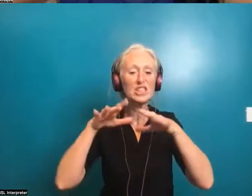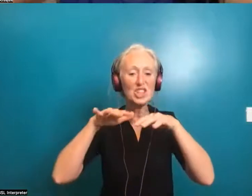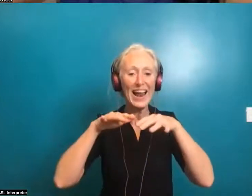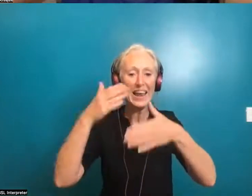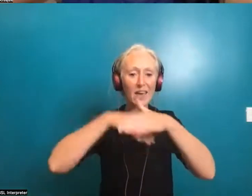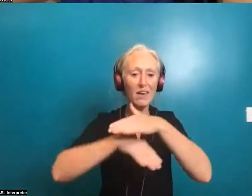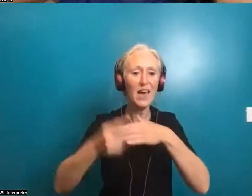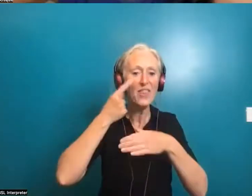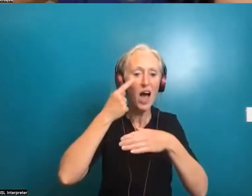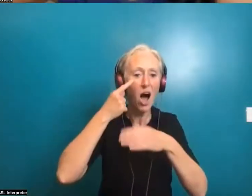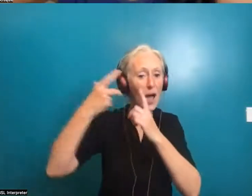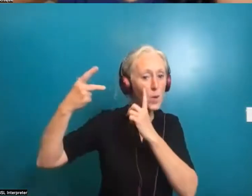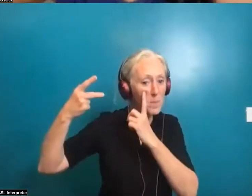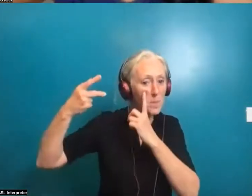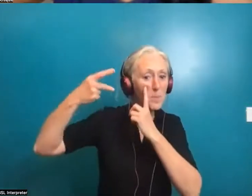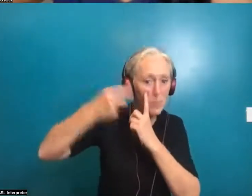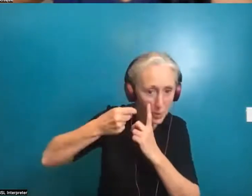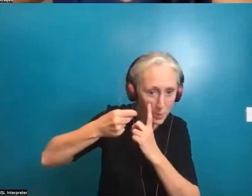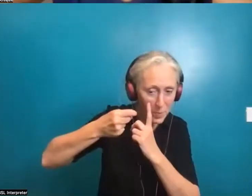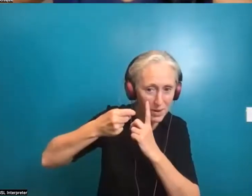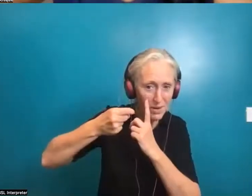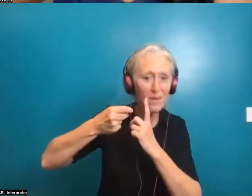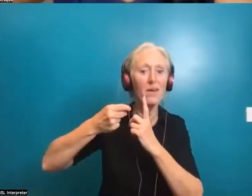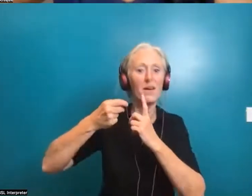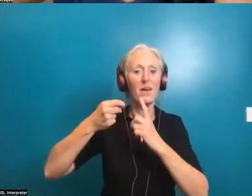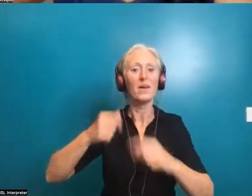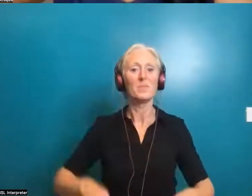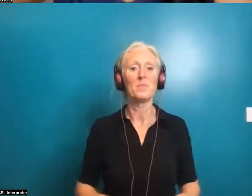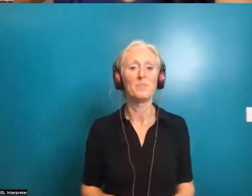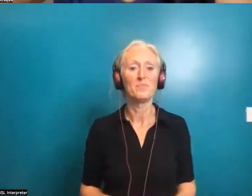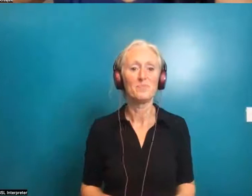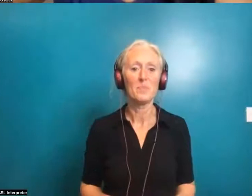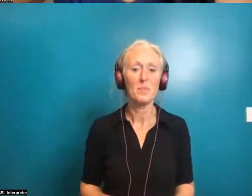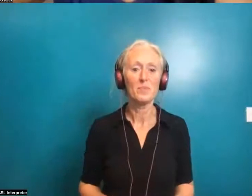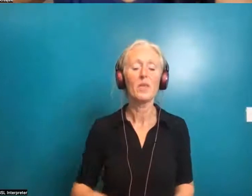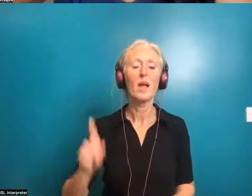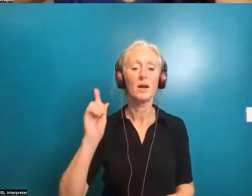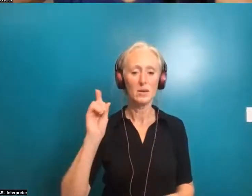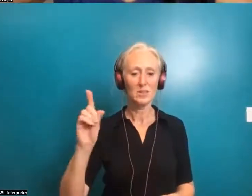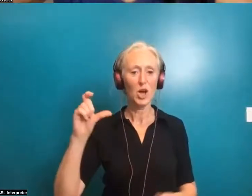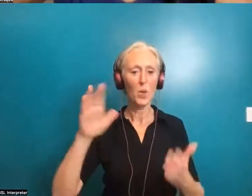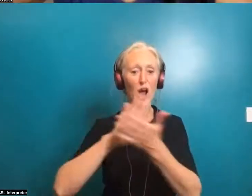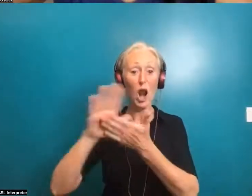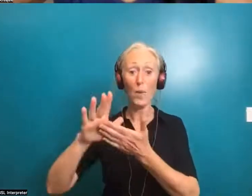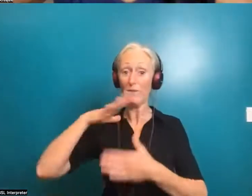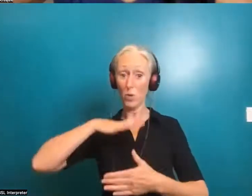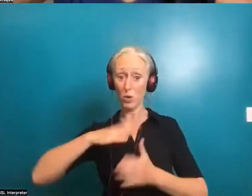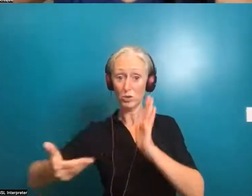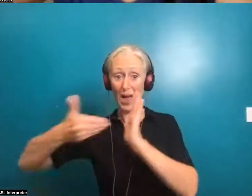human retinal progenitor cells. Okay, brilliant. Well, feel free, whoever added that question, if they'd like to add